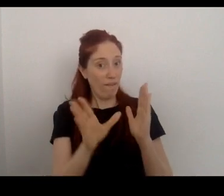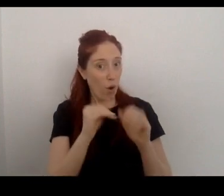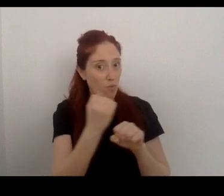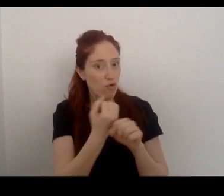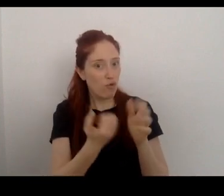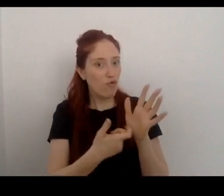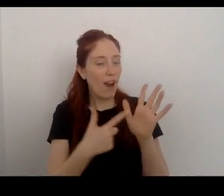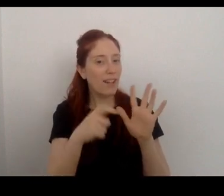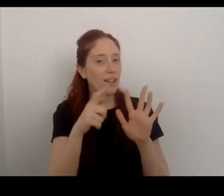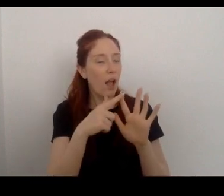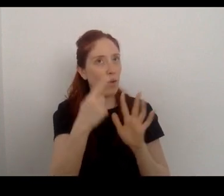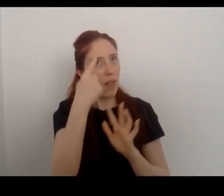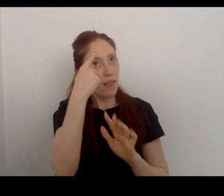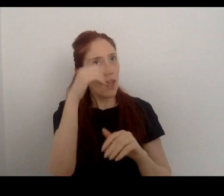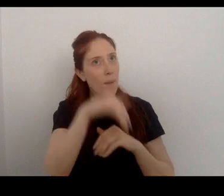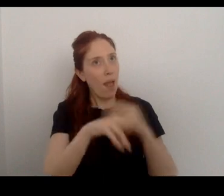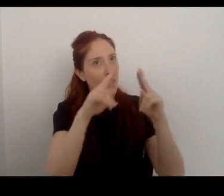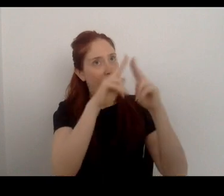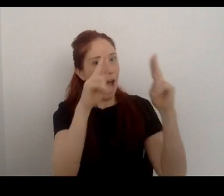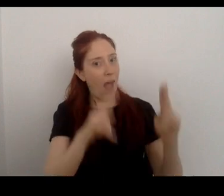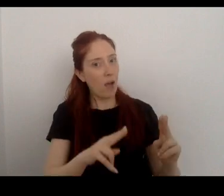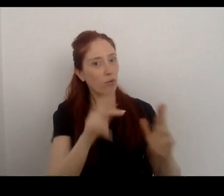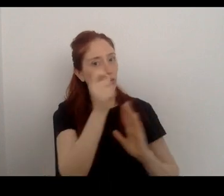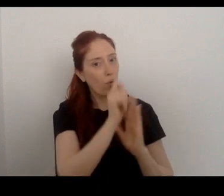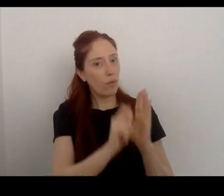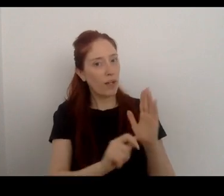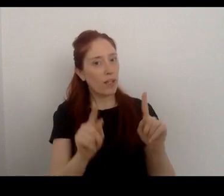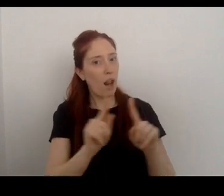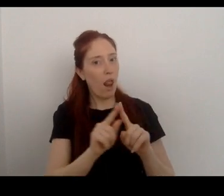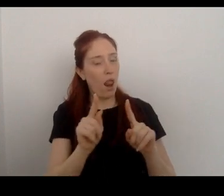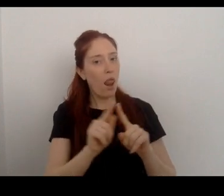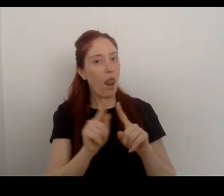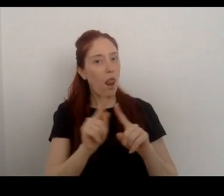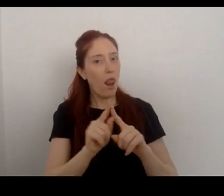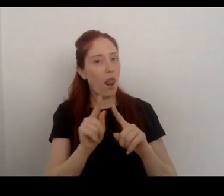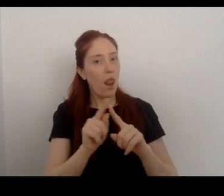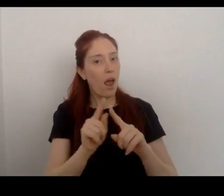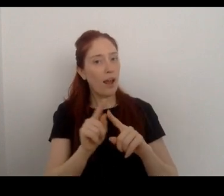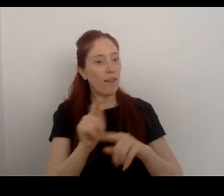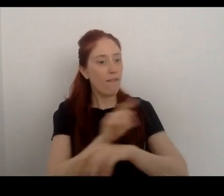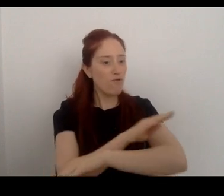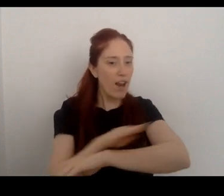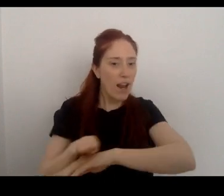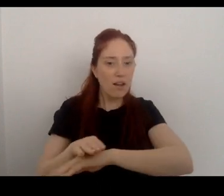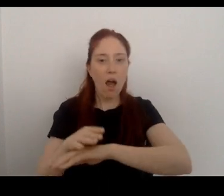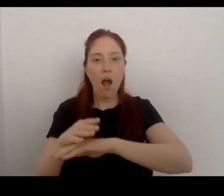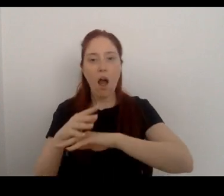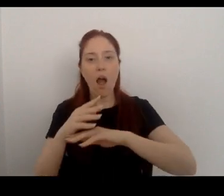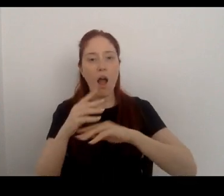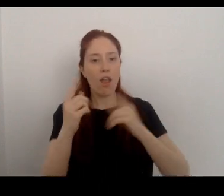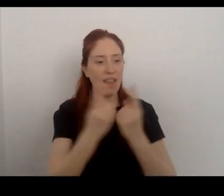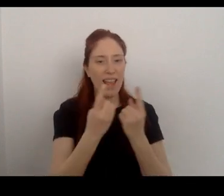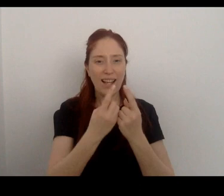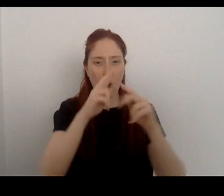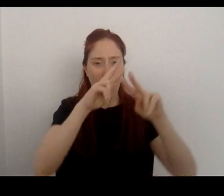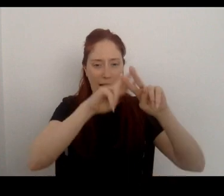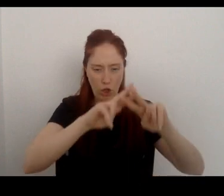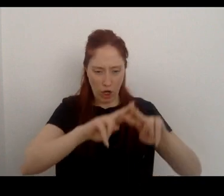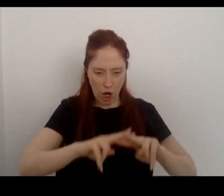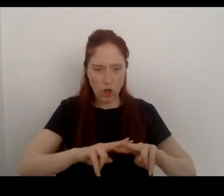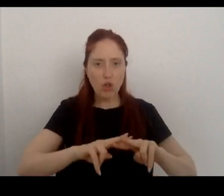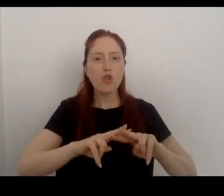and she was doing her hatching or her parallel lines, in a particular direction that sort